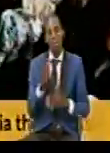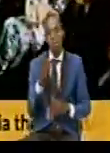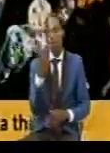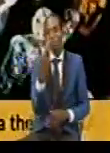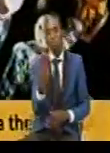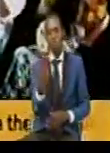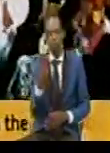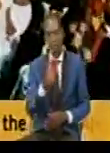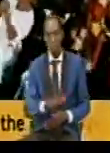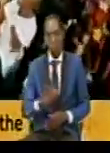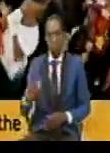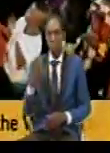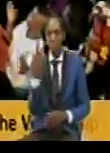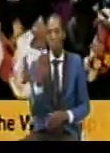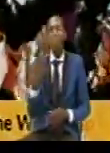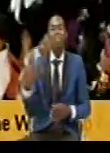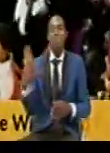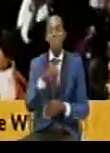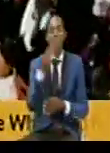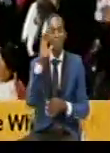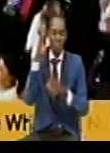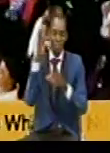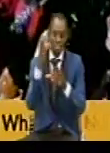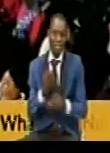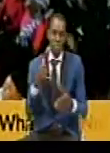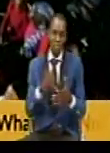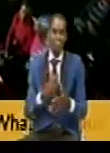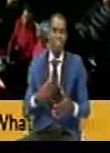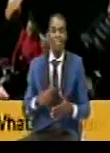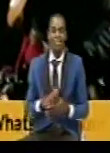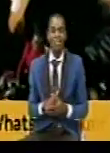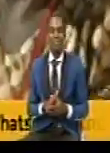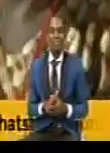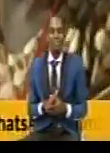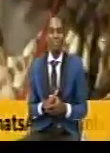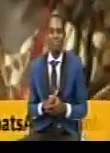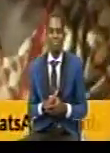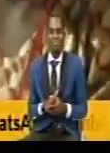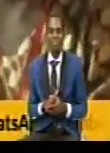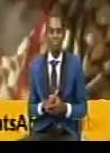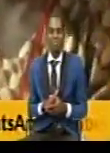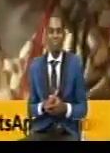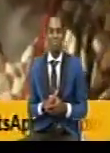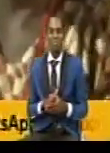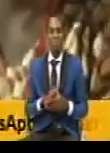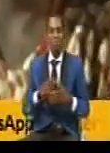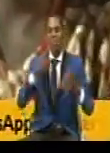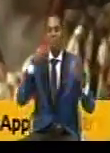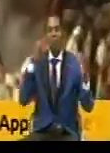desire twins, triplets, they will get it.